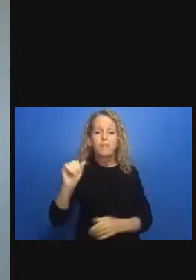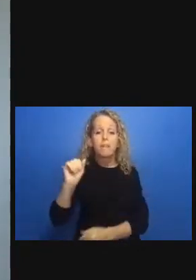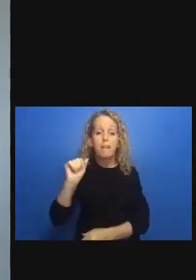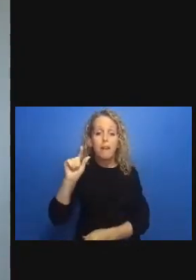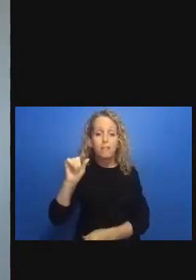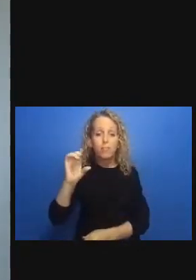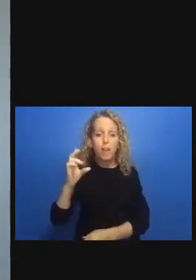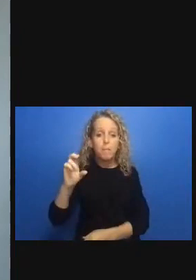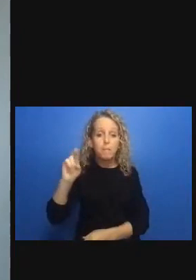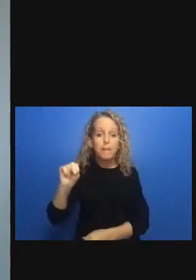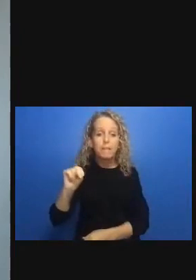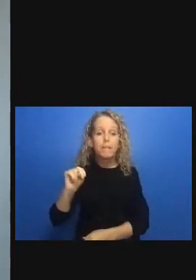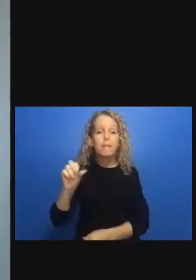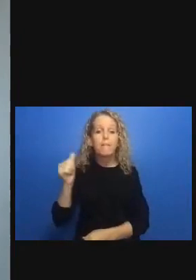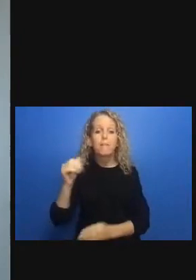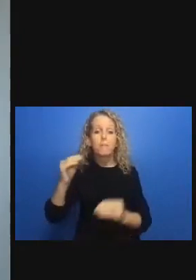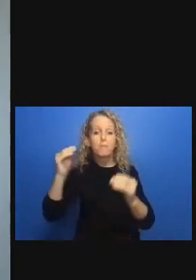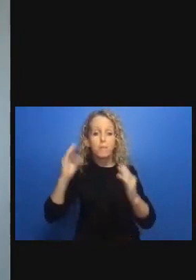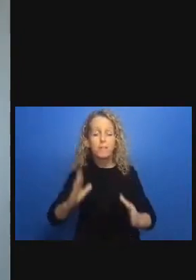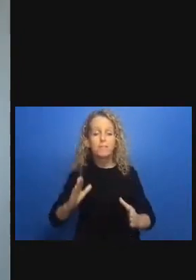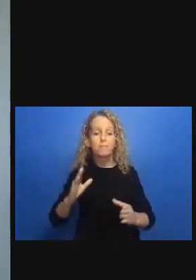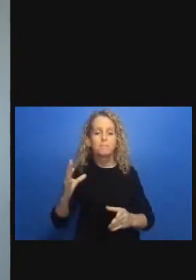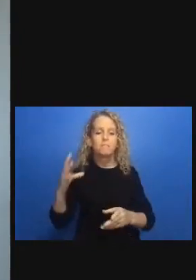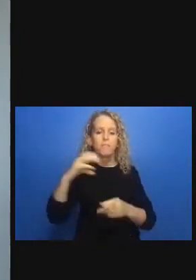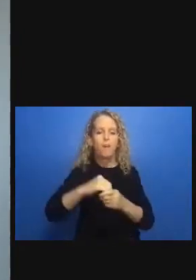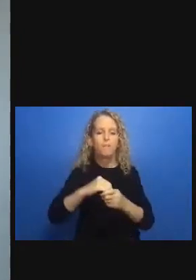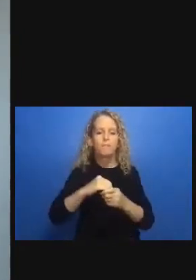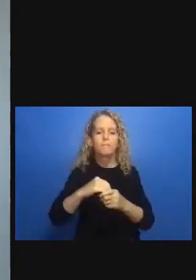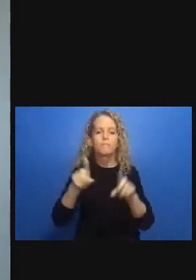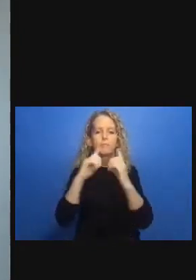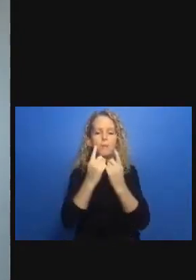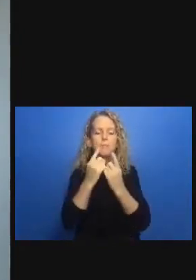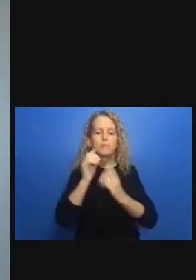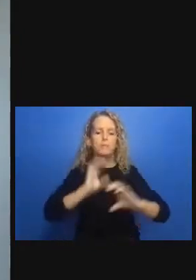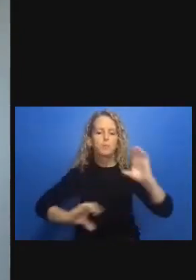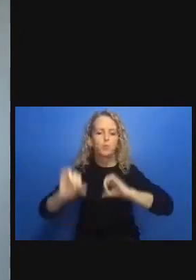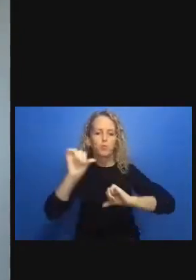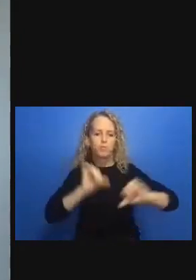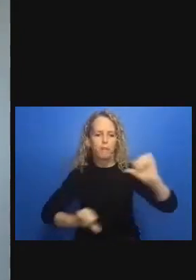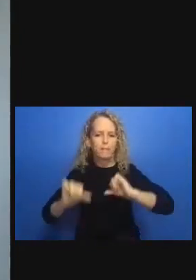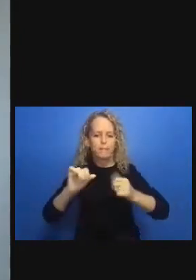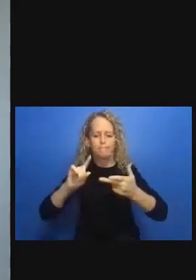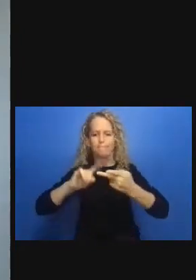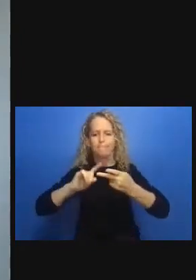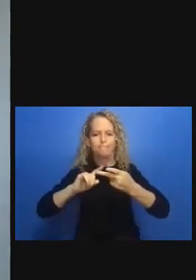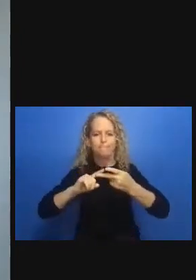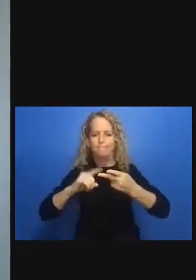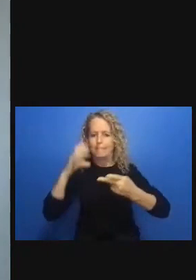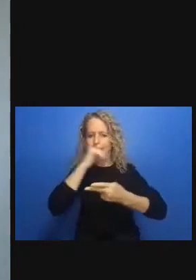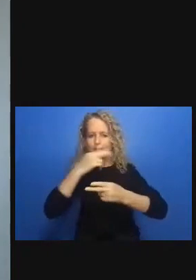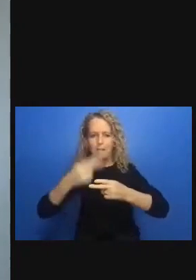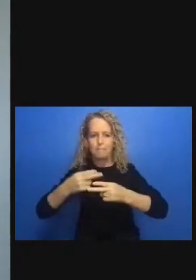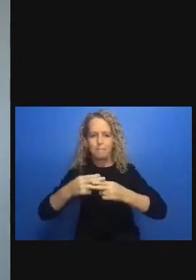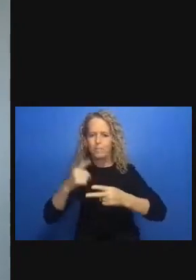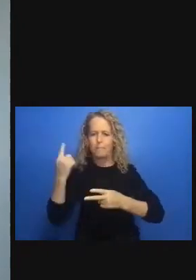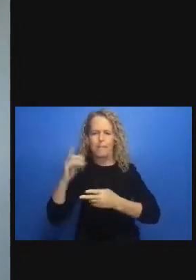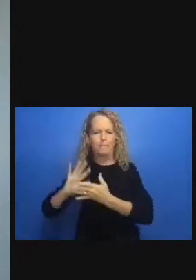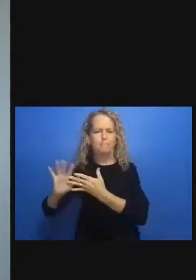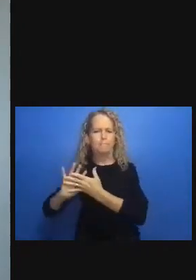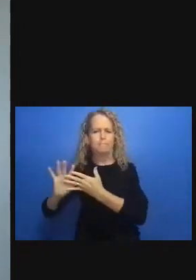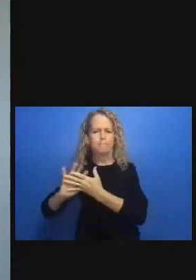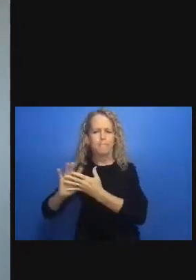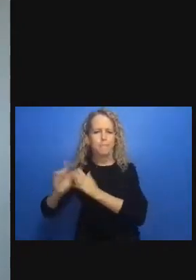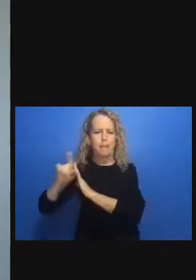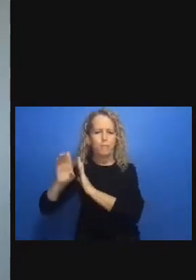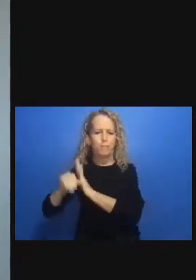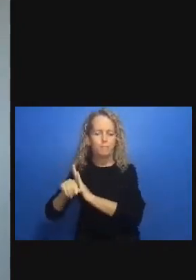Professor Stan Matlin, both of the Department of Computer Science. Here at Dalhousie, and the team was